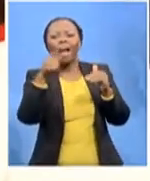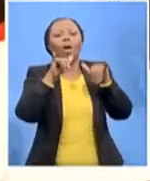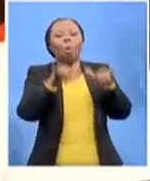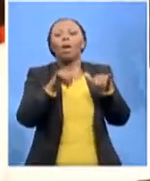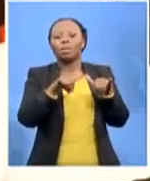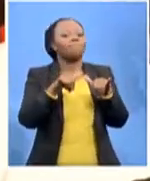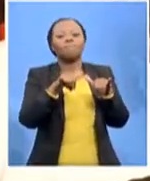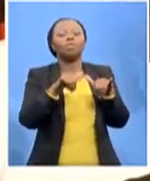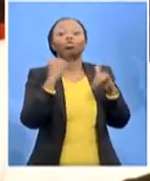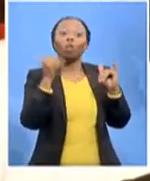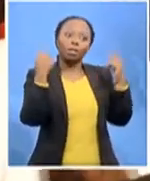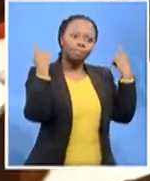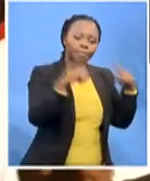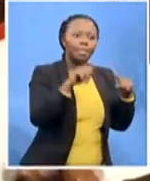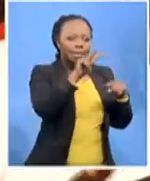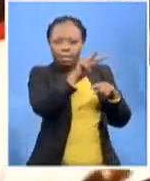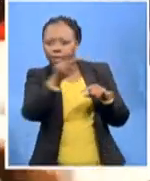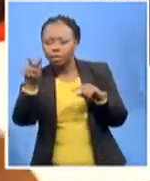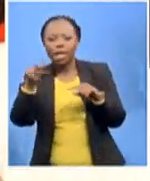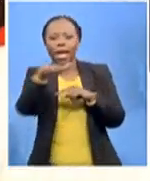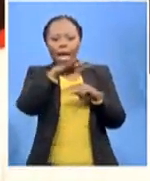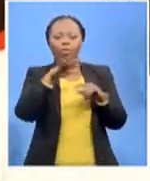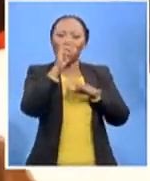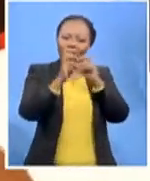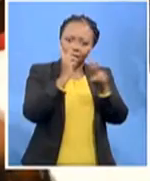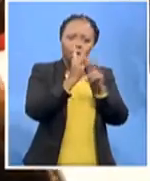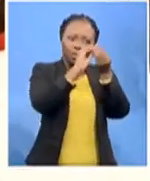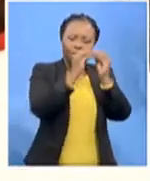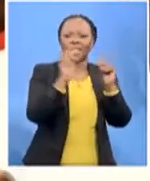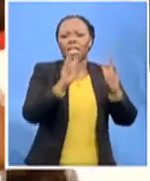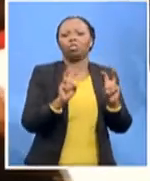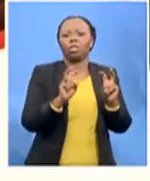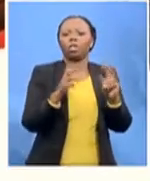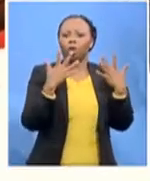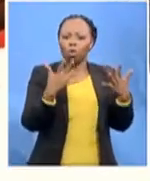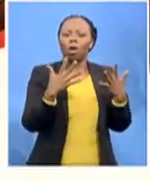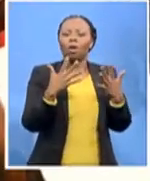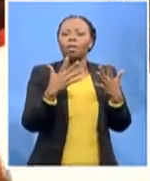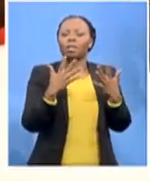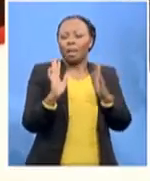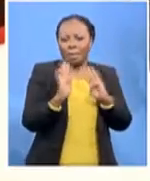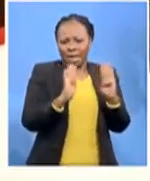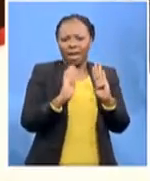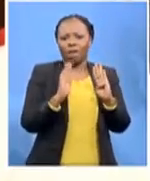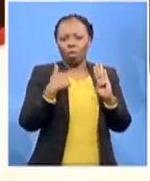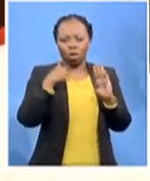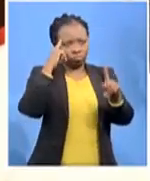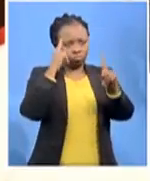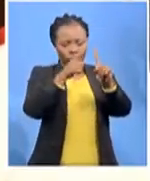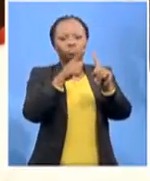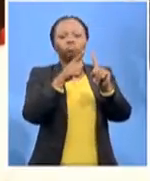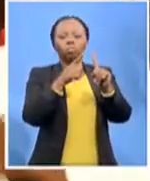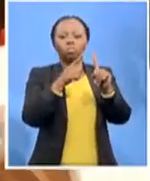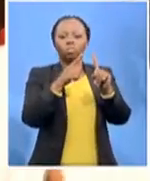and reinstall electricity. So this is the kind of the behavior that we are looking for from our side of our own officials in the